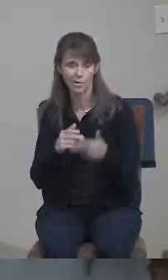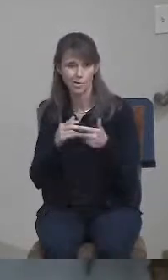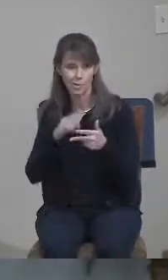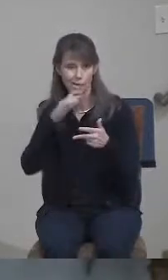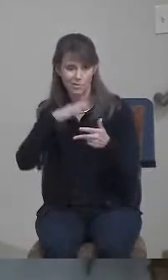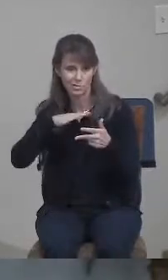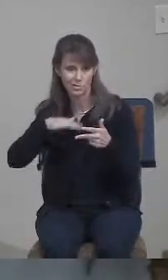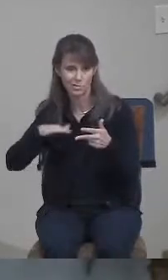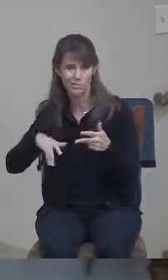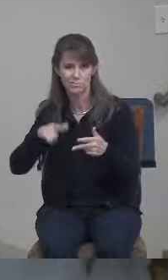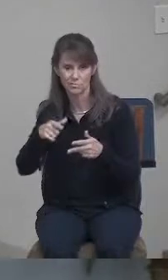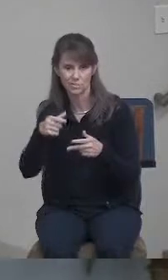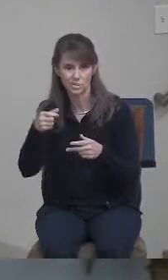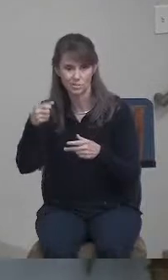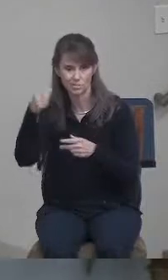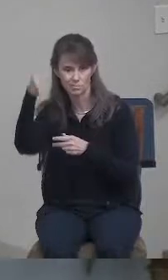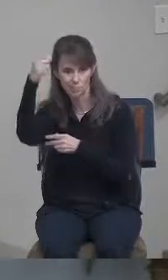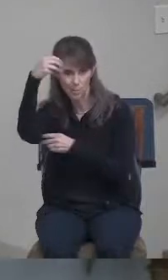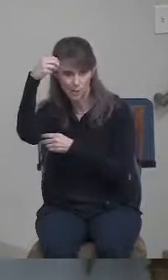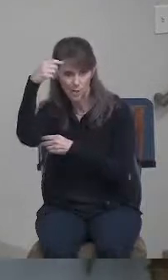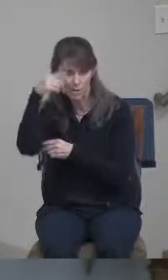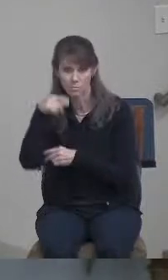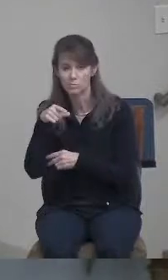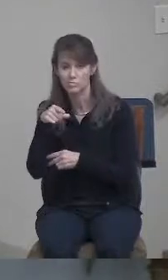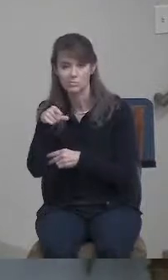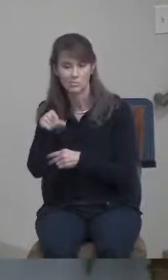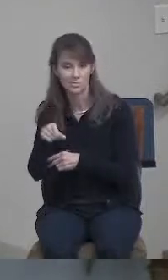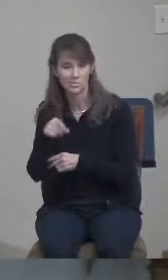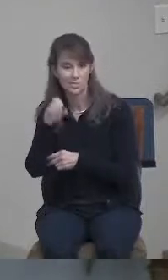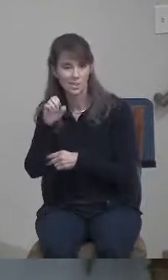fate, although he rebelled against it.